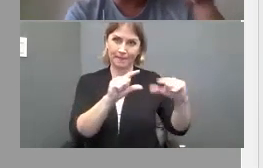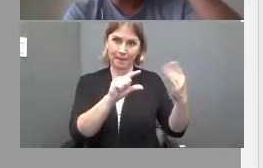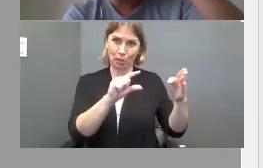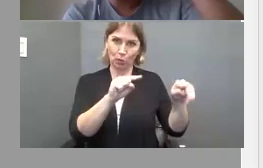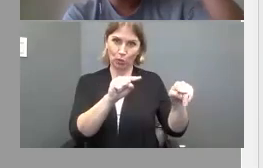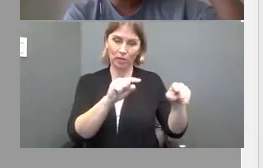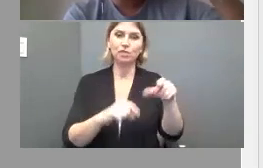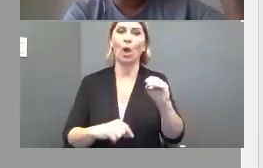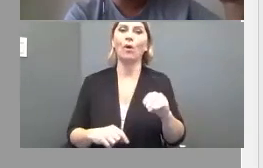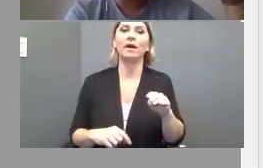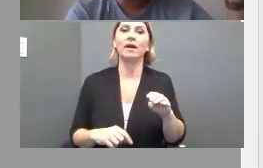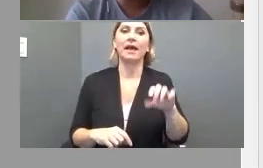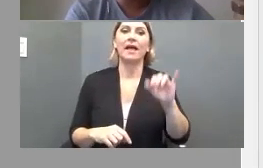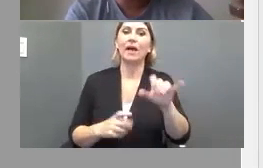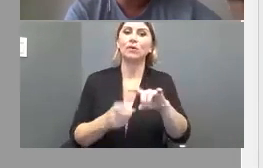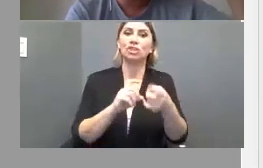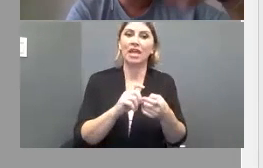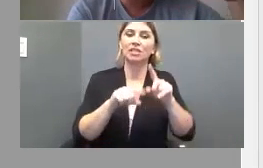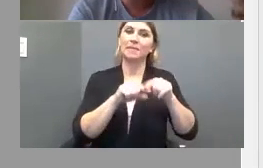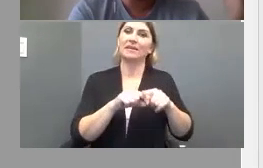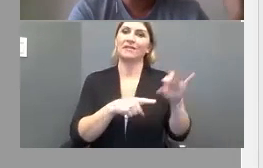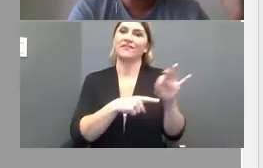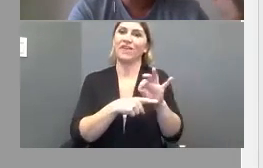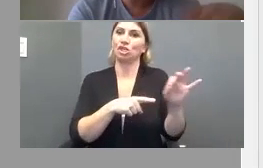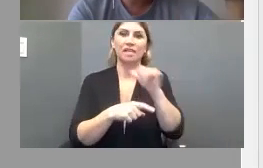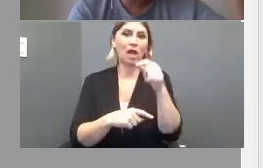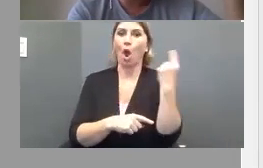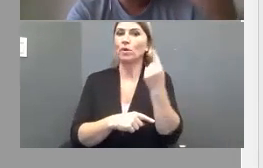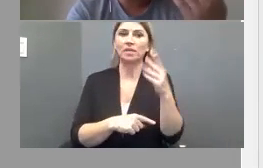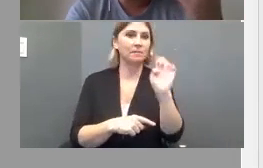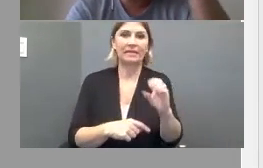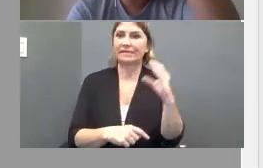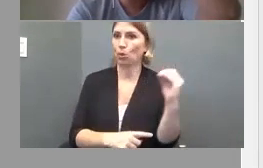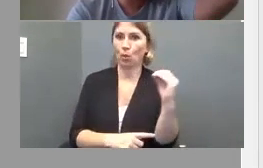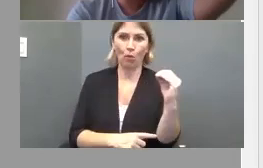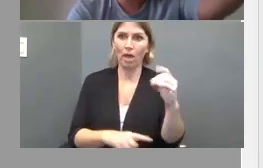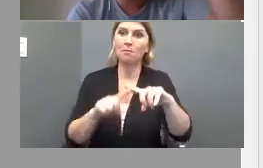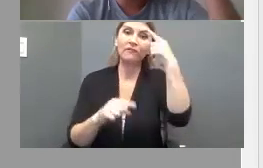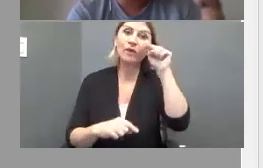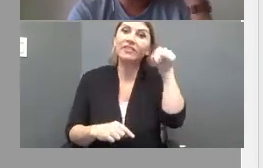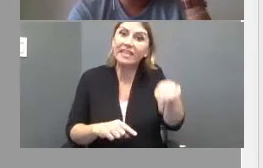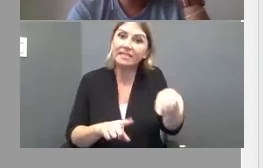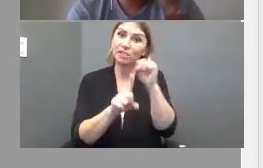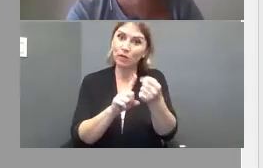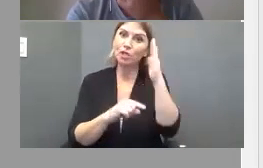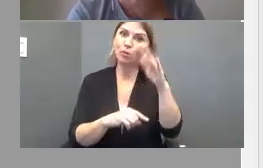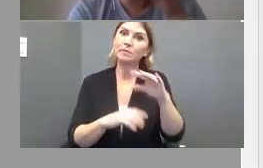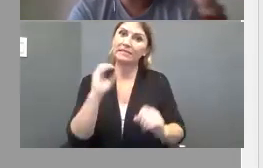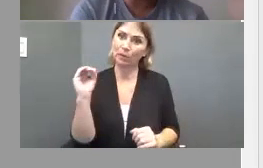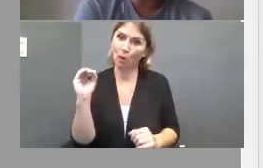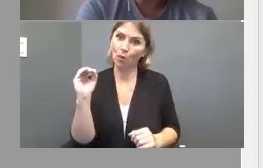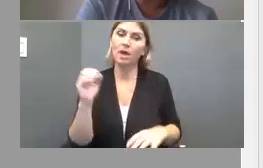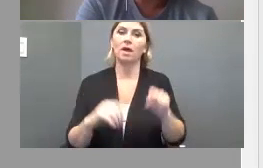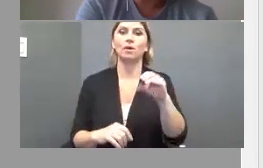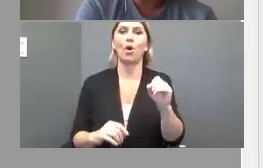And the base case changes depending upon the function. It is not always going to be 0, but in this particular situation, it is going to be 0. So our